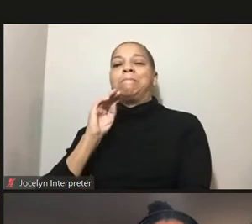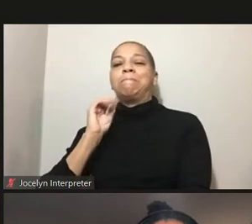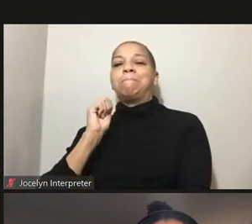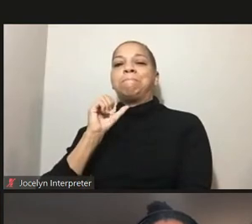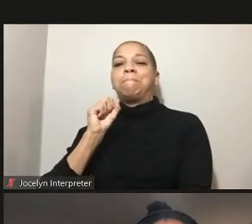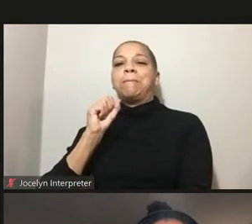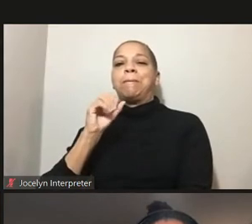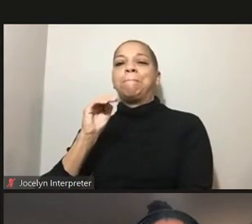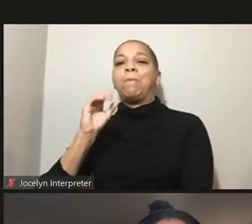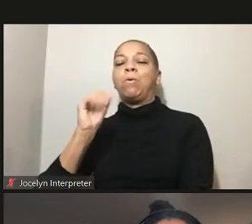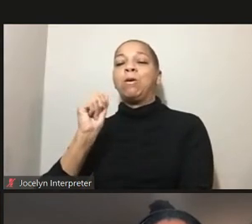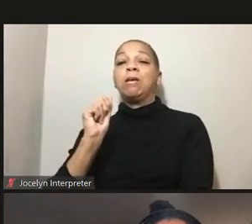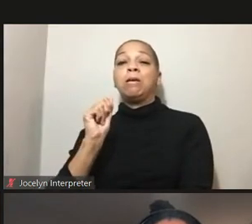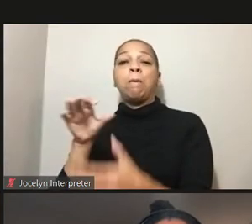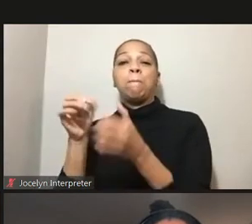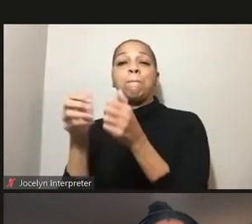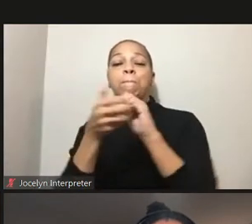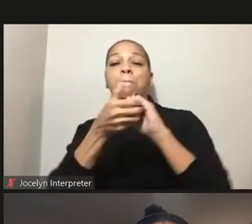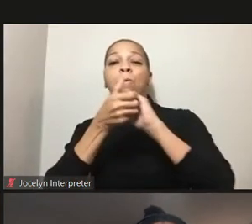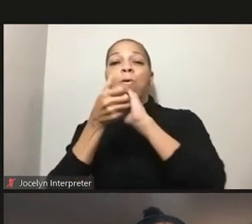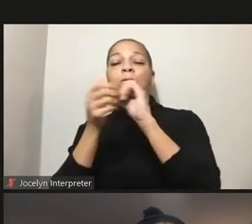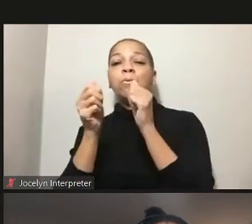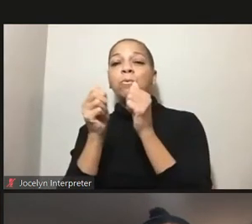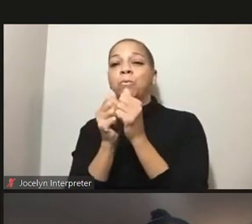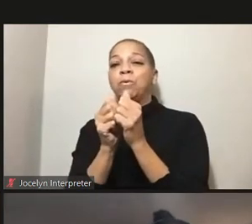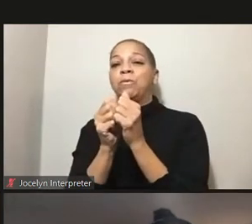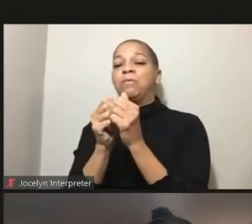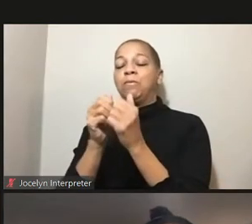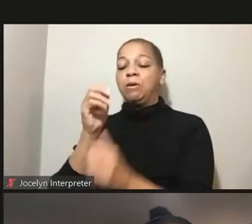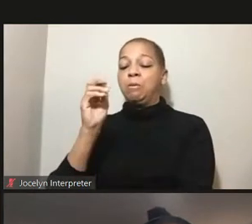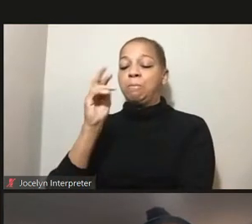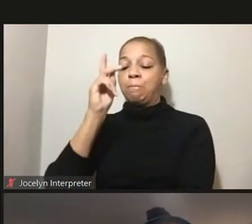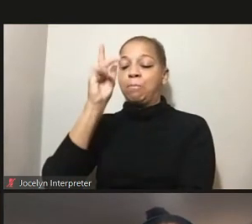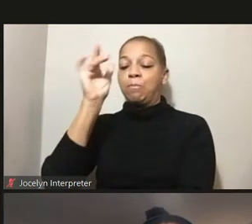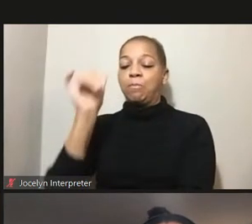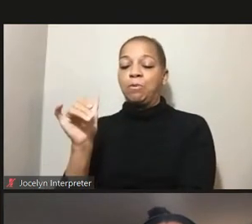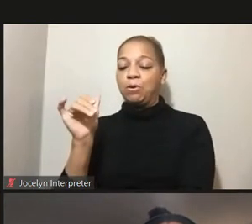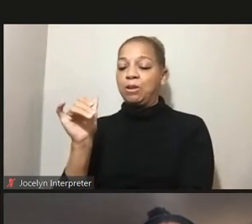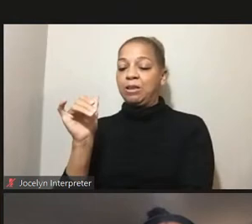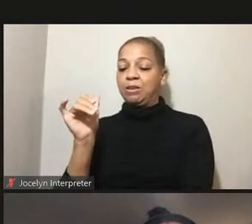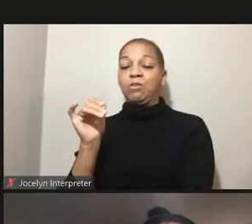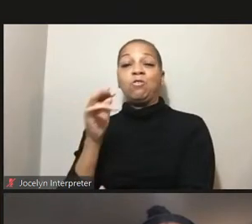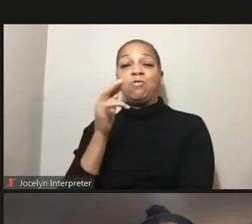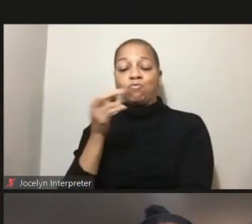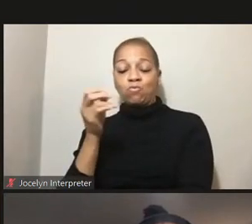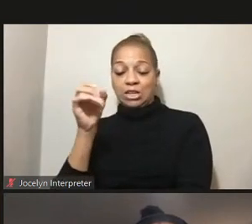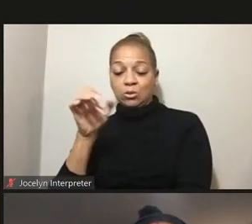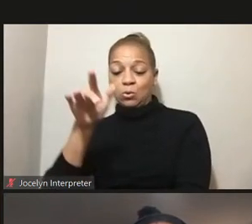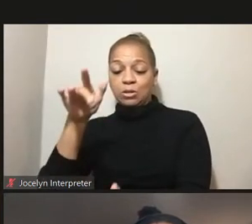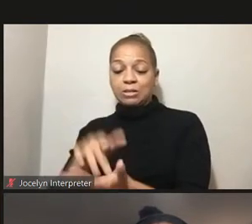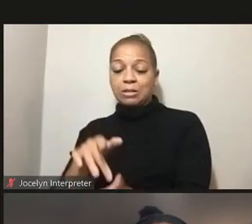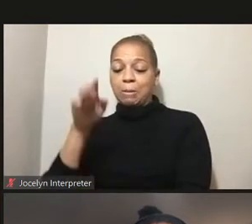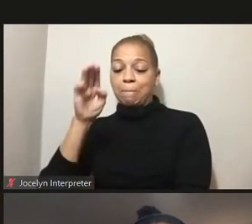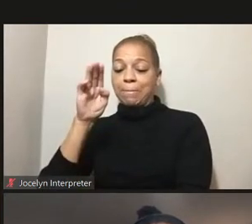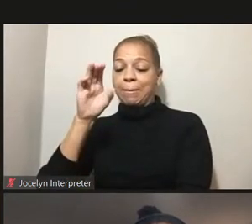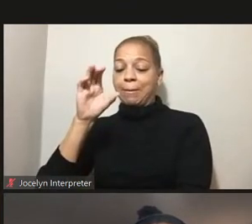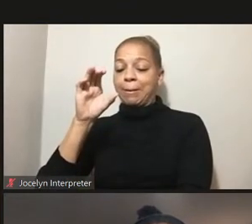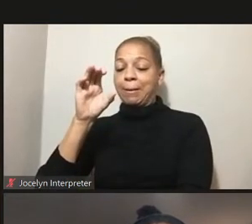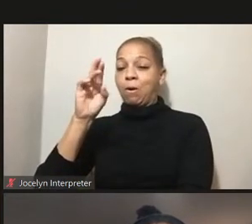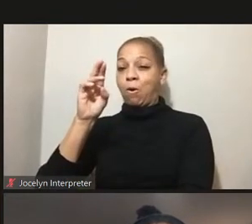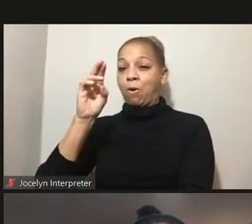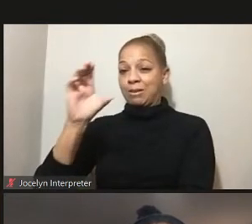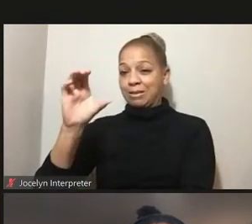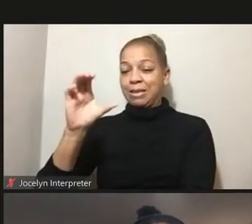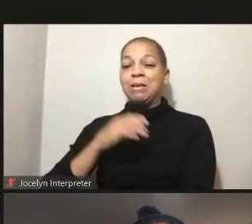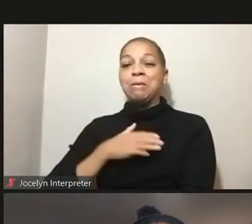commitment to partnering with the Berkshire Cultural Resource Center and the Massachusetts College of Liberal Arts. It's my great pleasure to be the one to